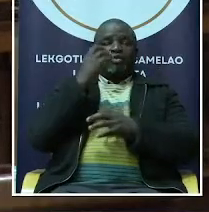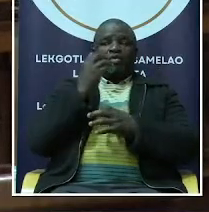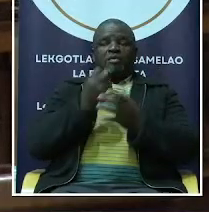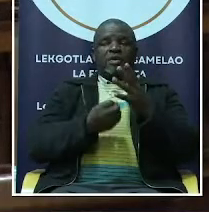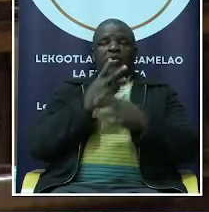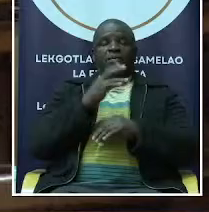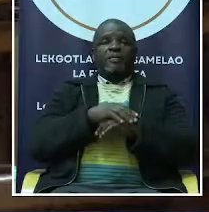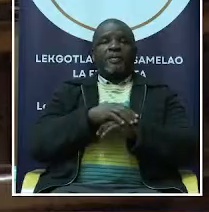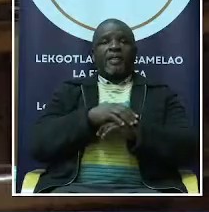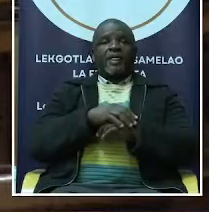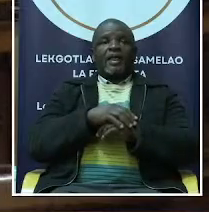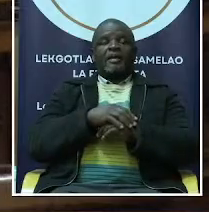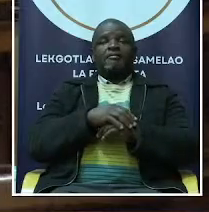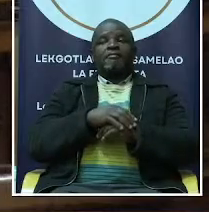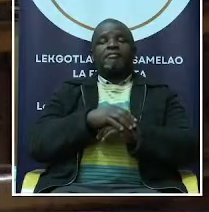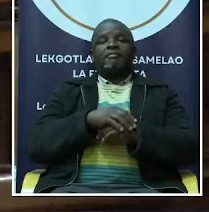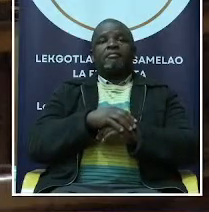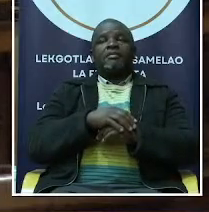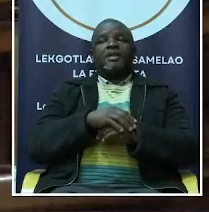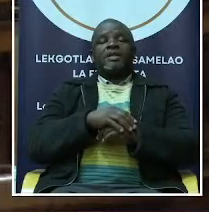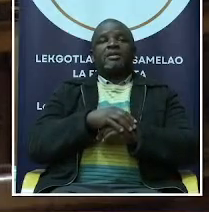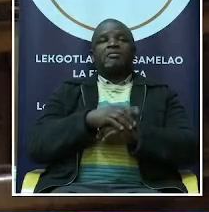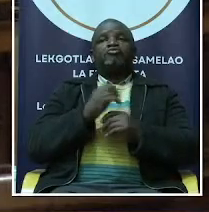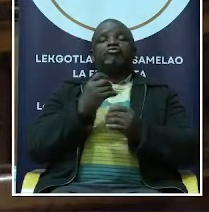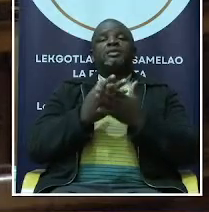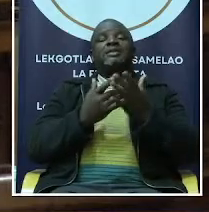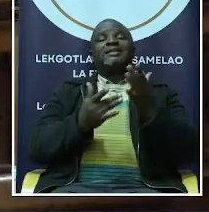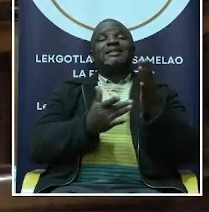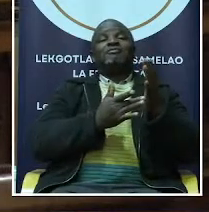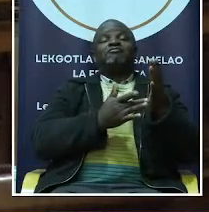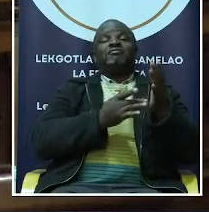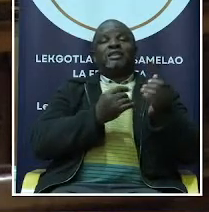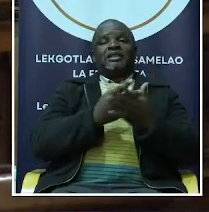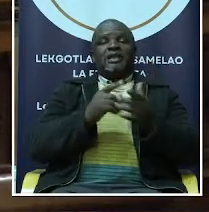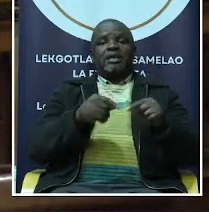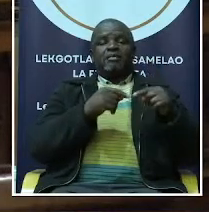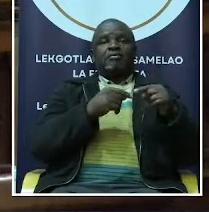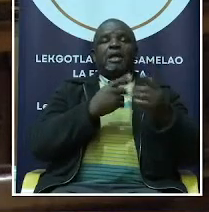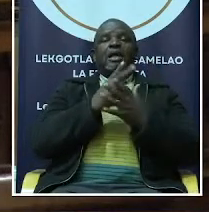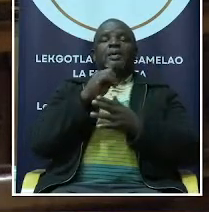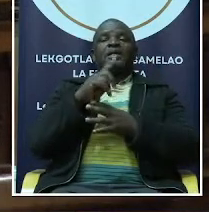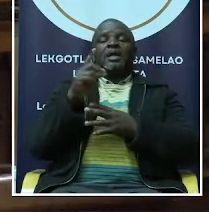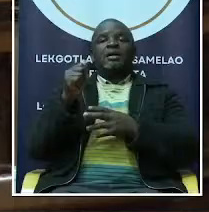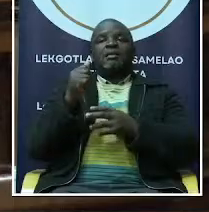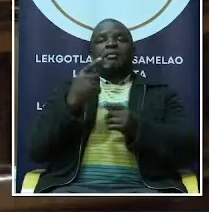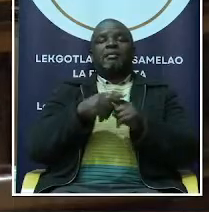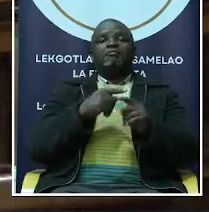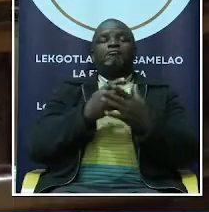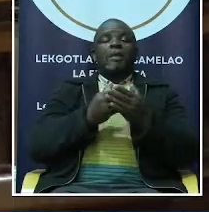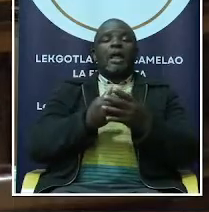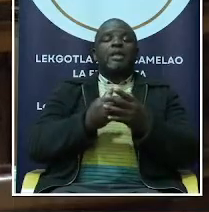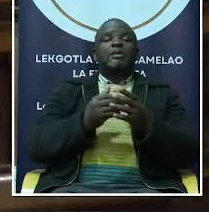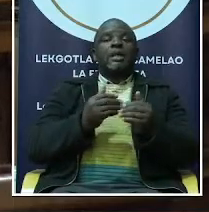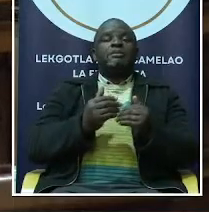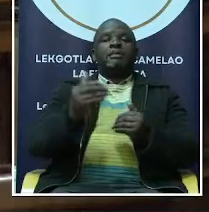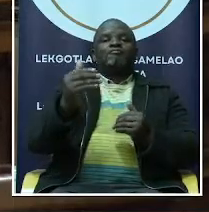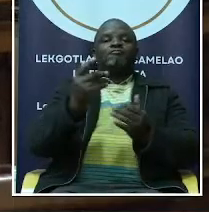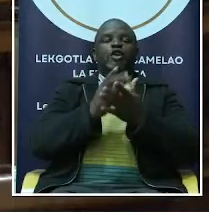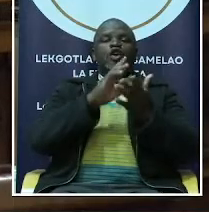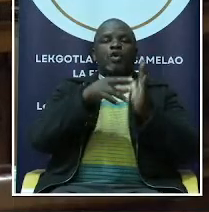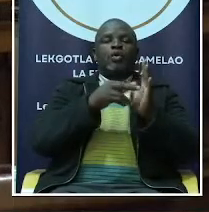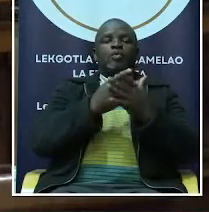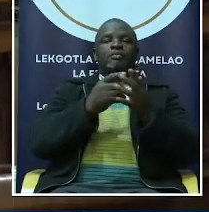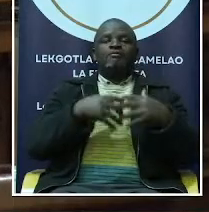Recognizing the digital divide, the NYDA must expand its role by creating